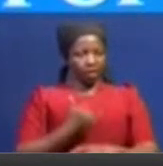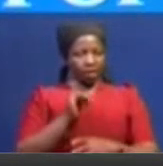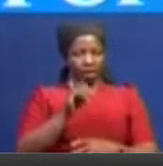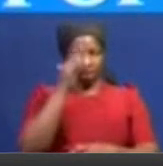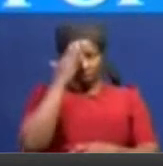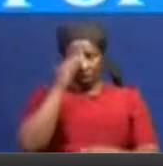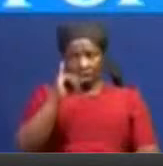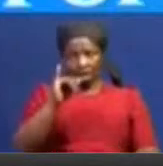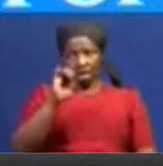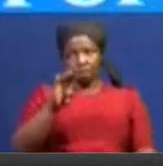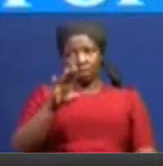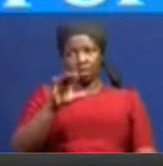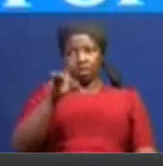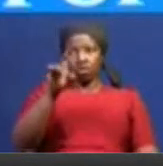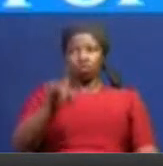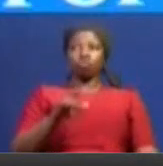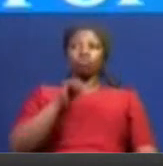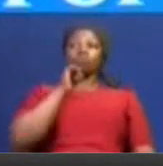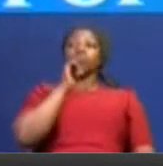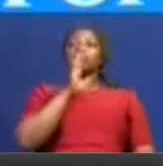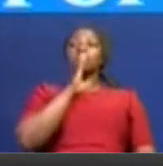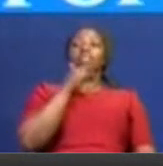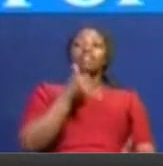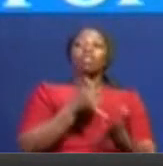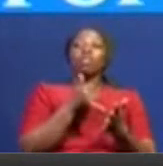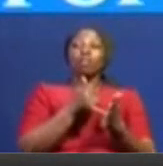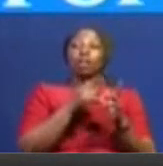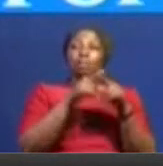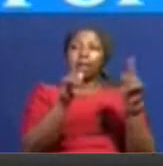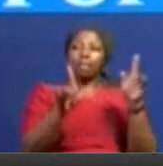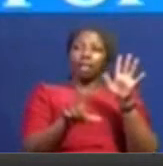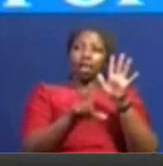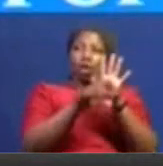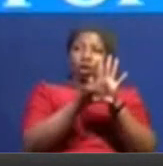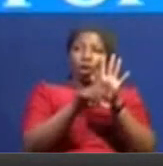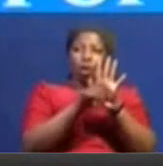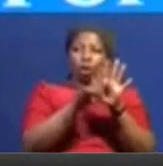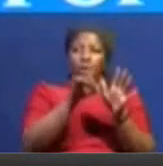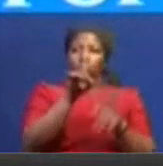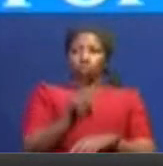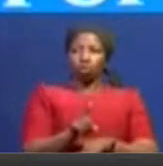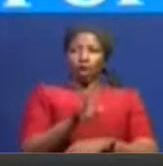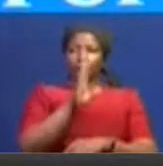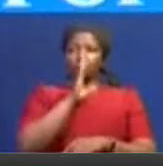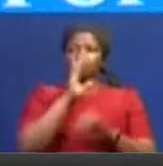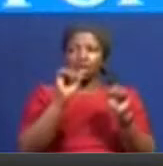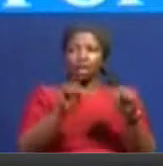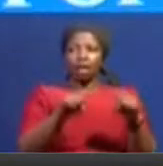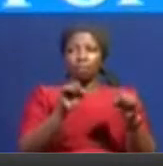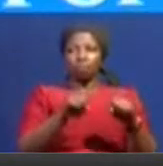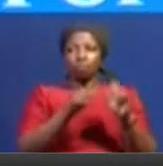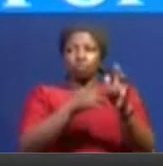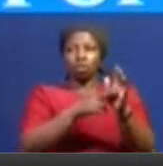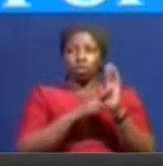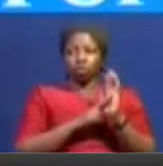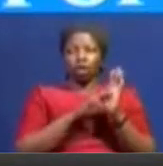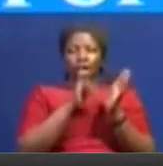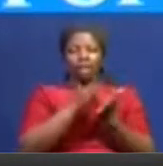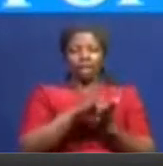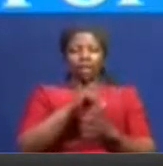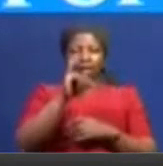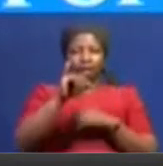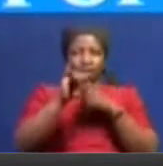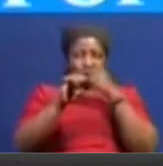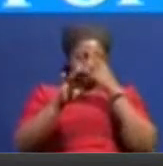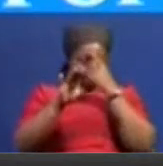seat. But the law as it is, should be able to require that IEBC,